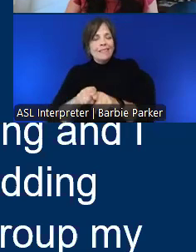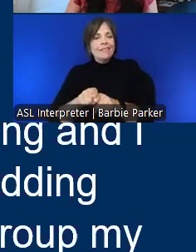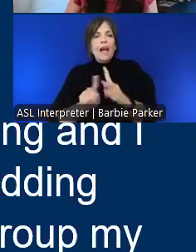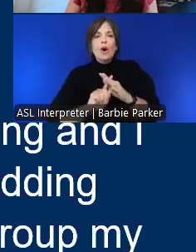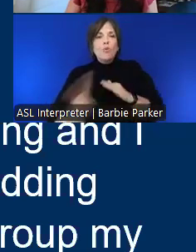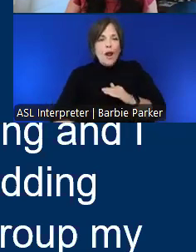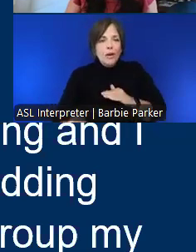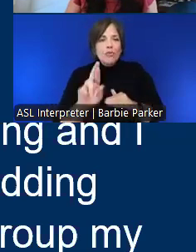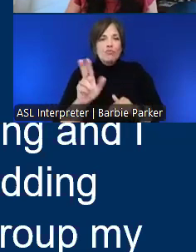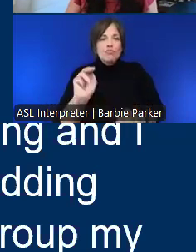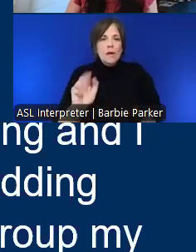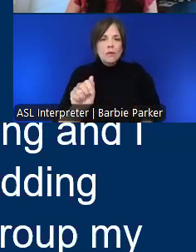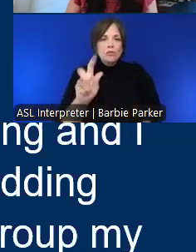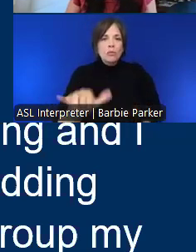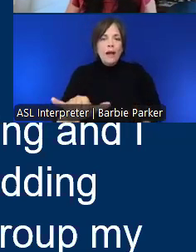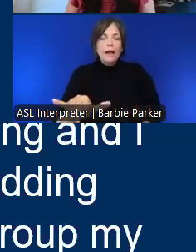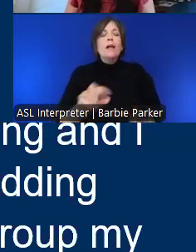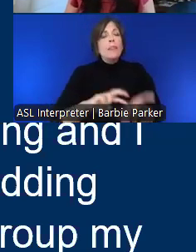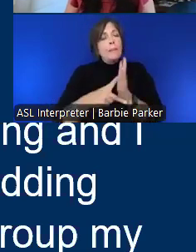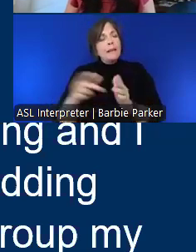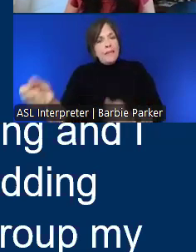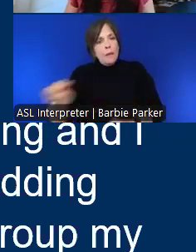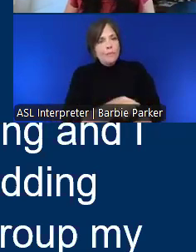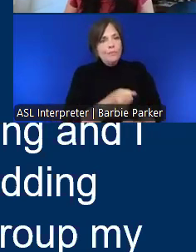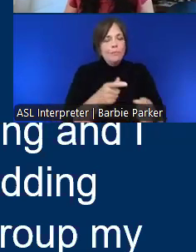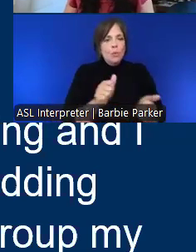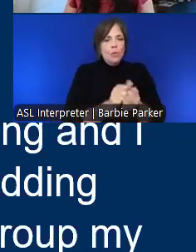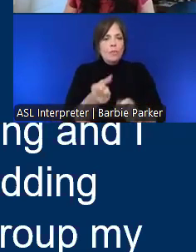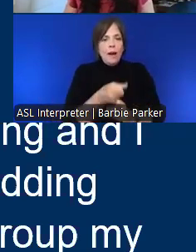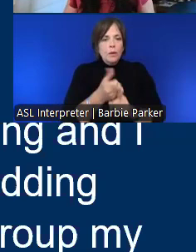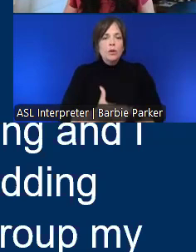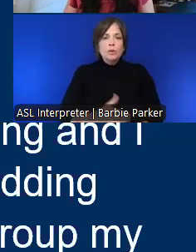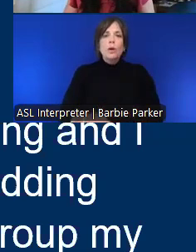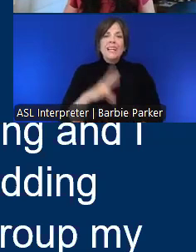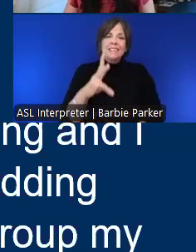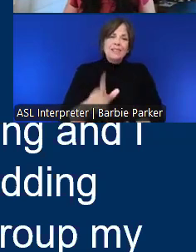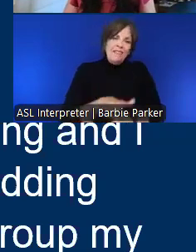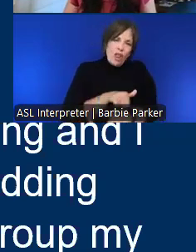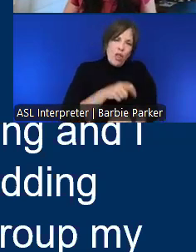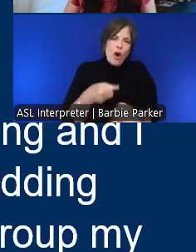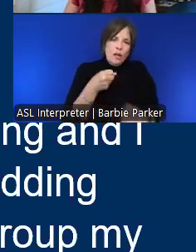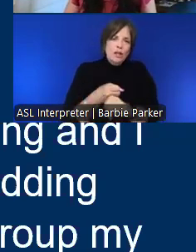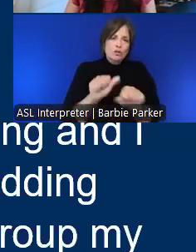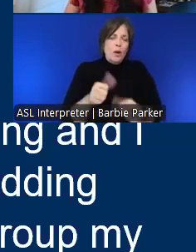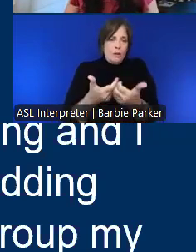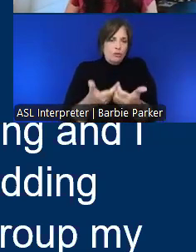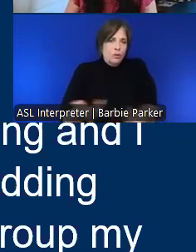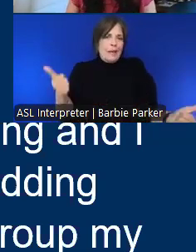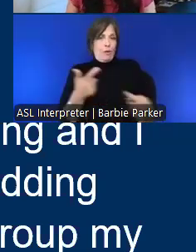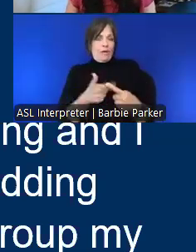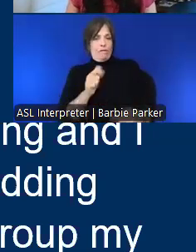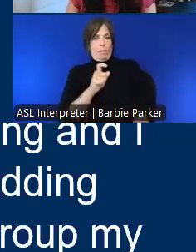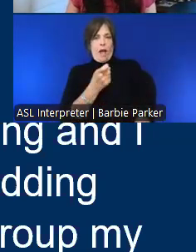took me 7 long years to be able to separate from my ex and then 3 years to finalize my divorce. There are just so